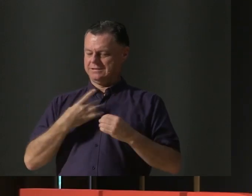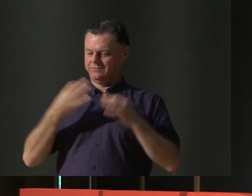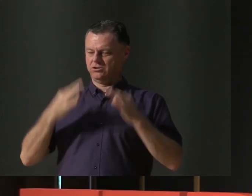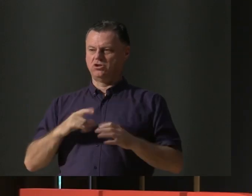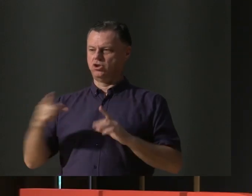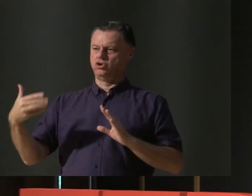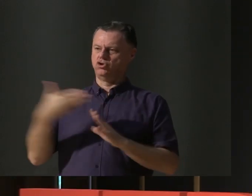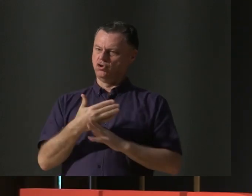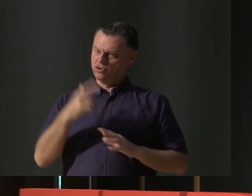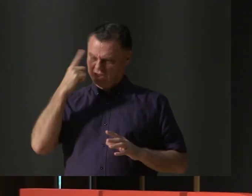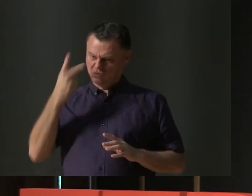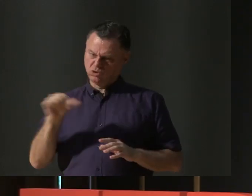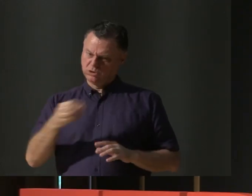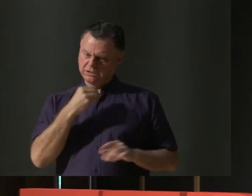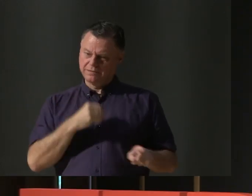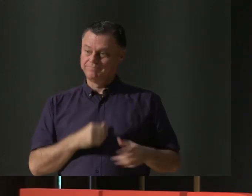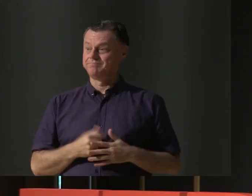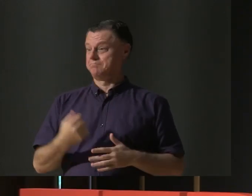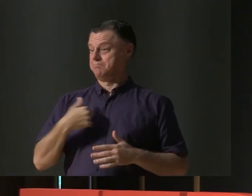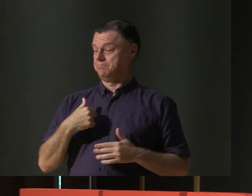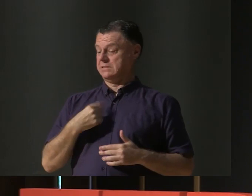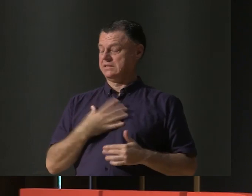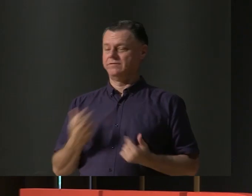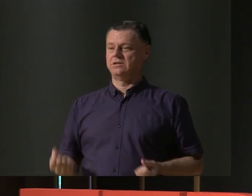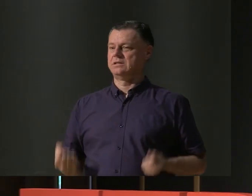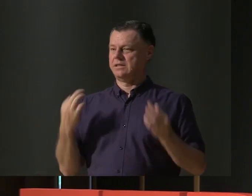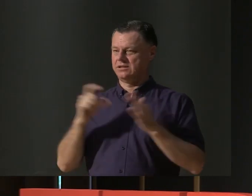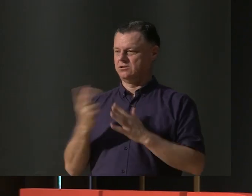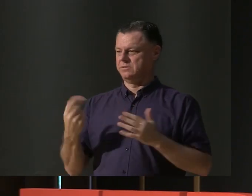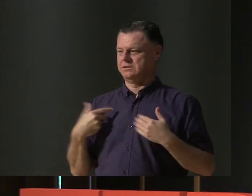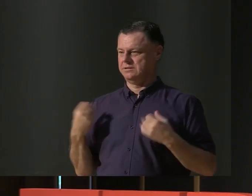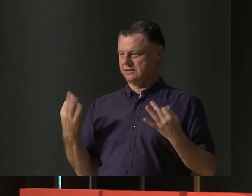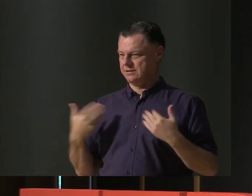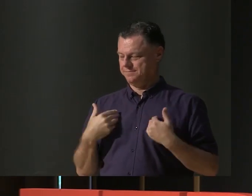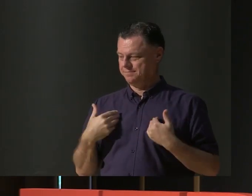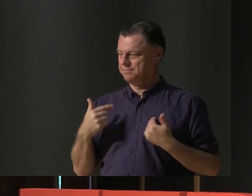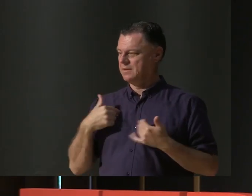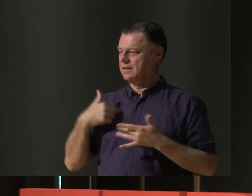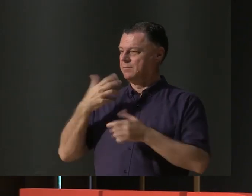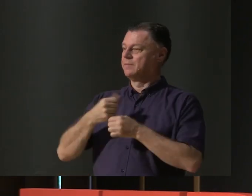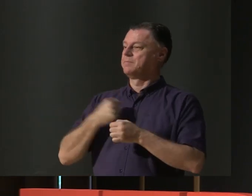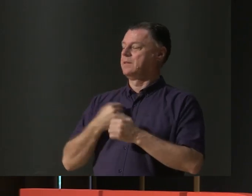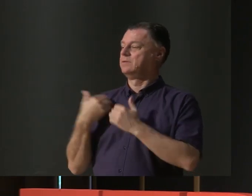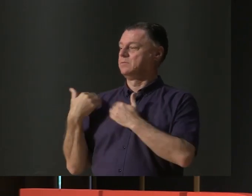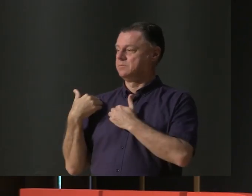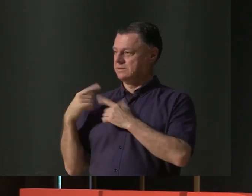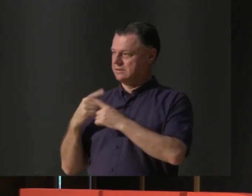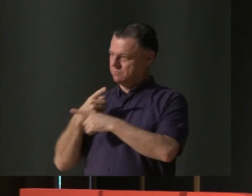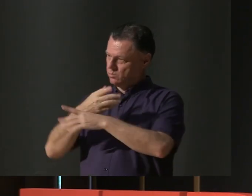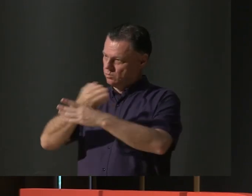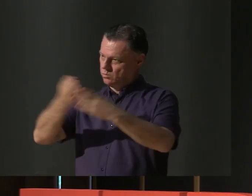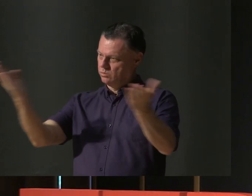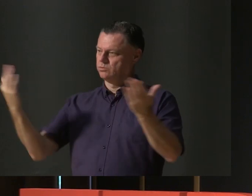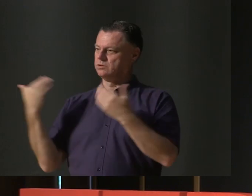Now, I don't have diabetes, but I do believe that it is my responsibility, and all of our